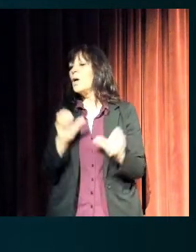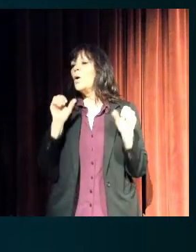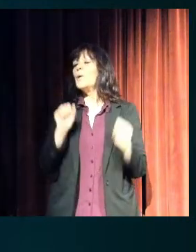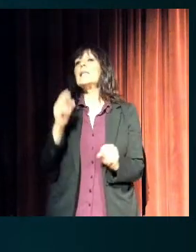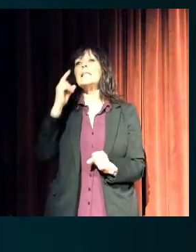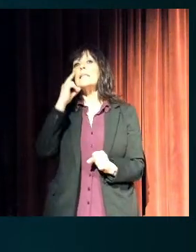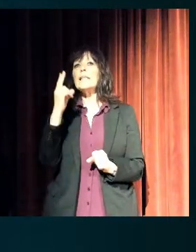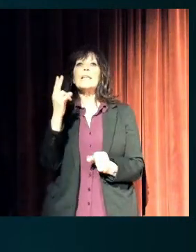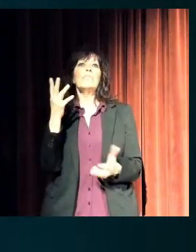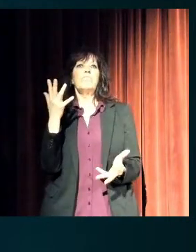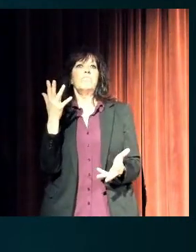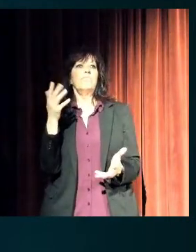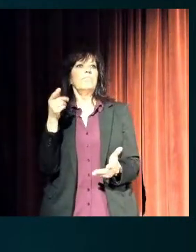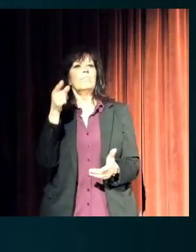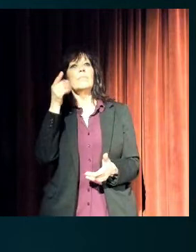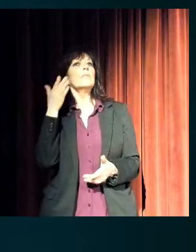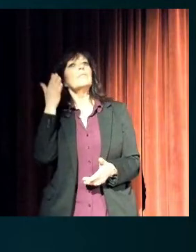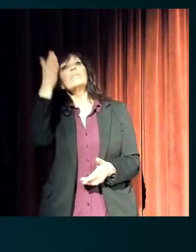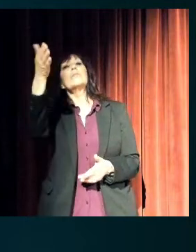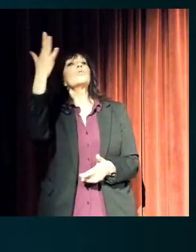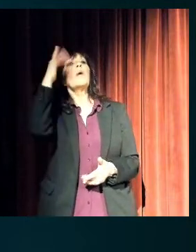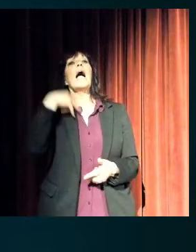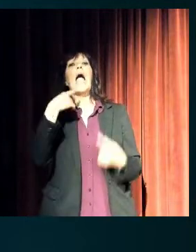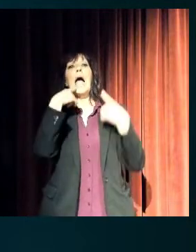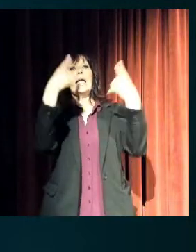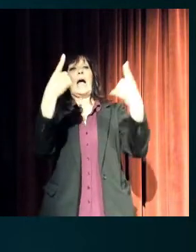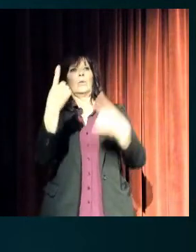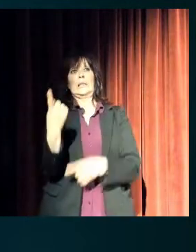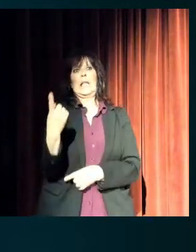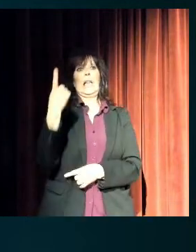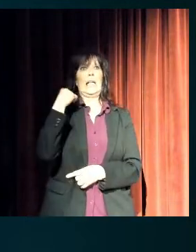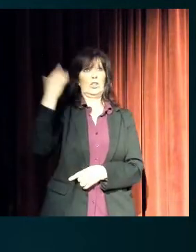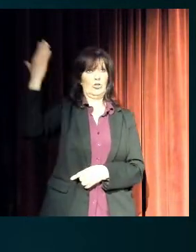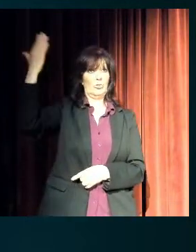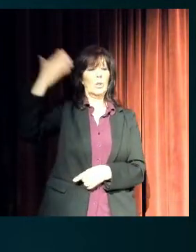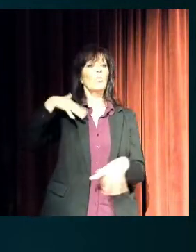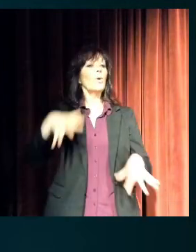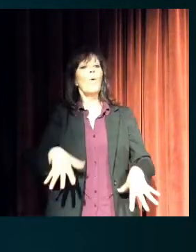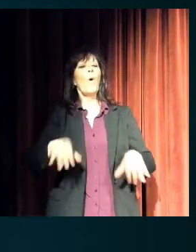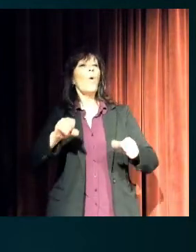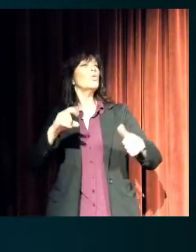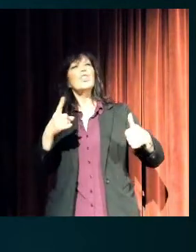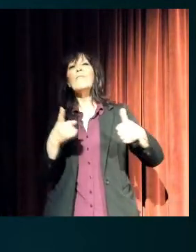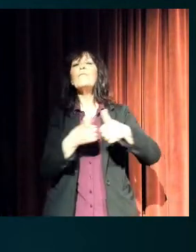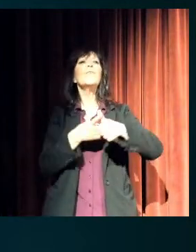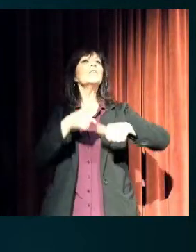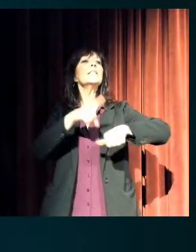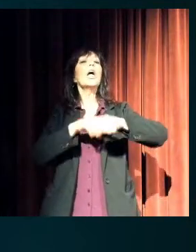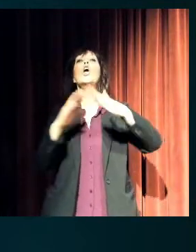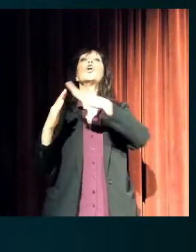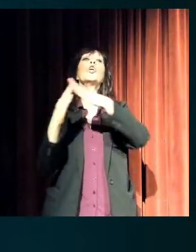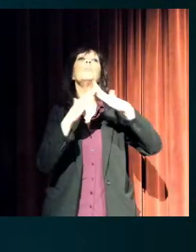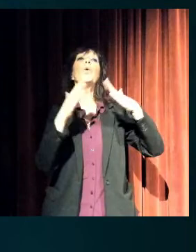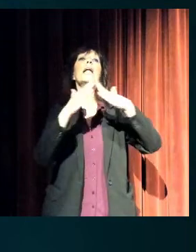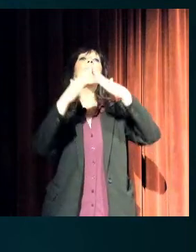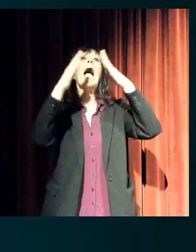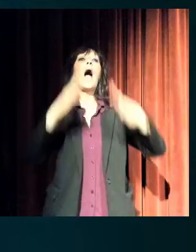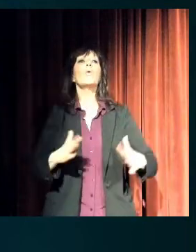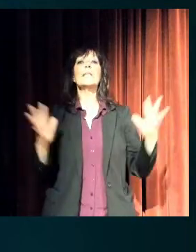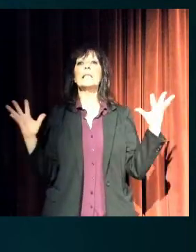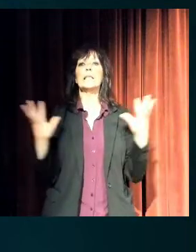We could see this problem looming on the horizon, and that is why I announced during last year's address we would host the first of its kind Community Housing